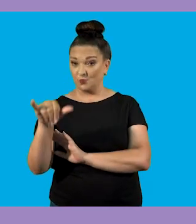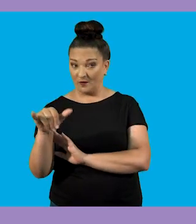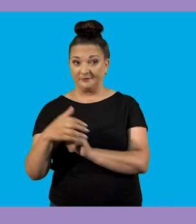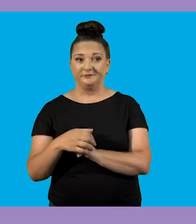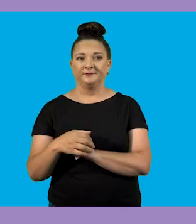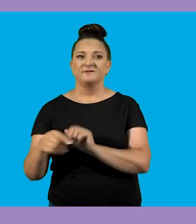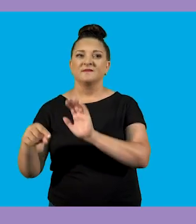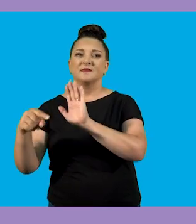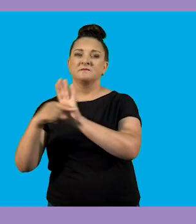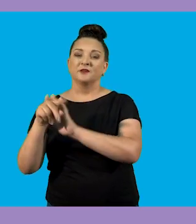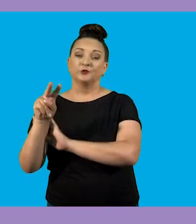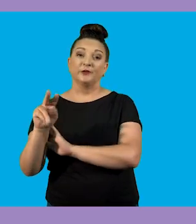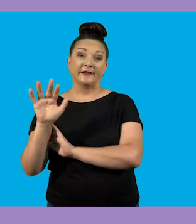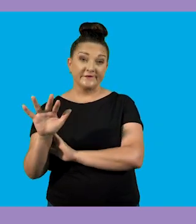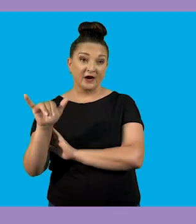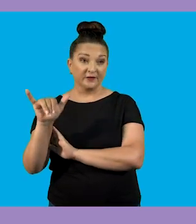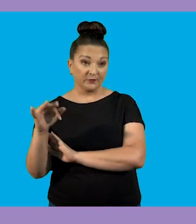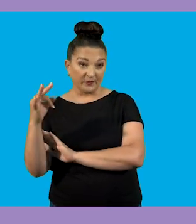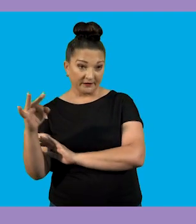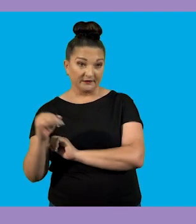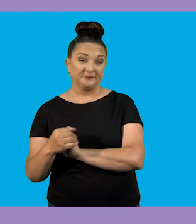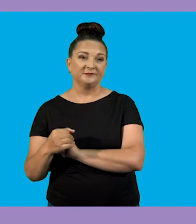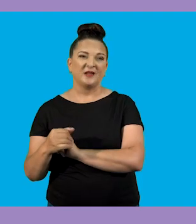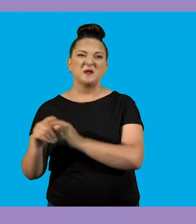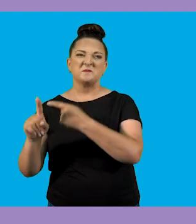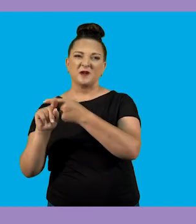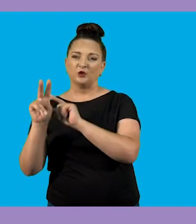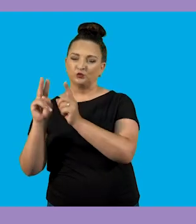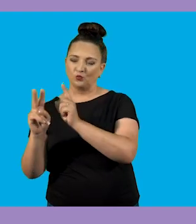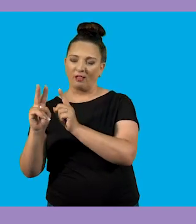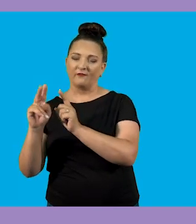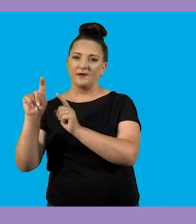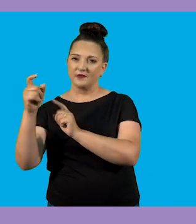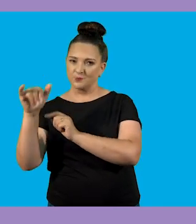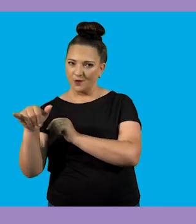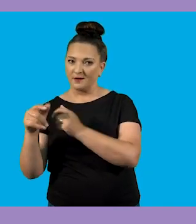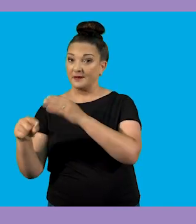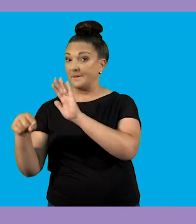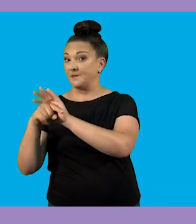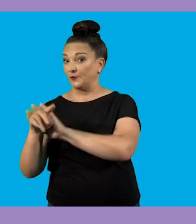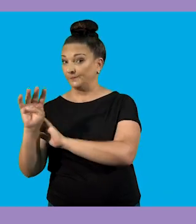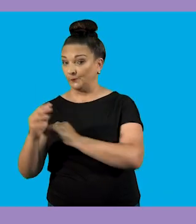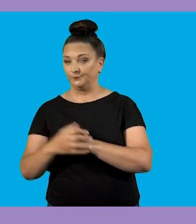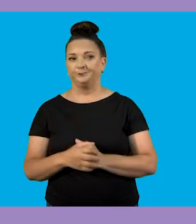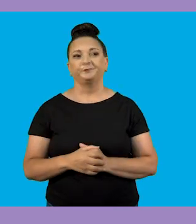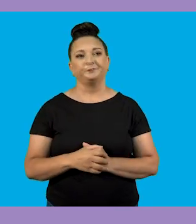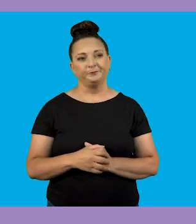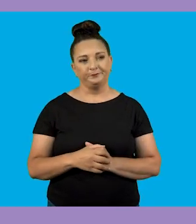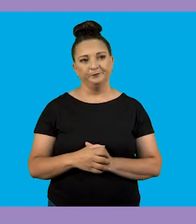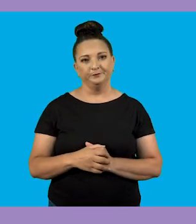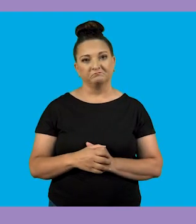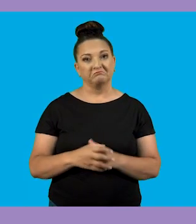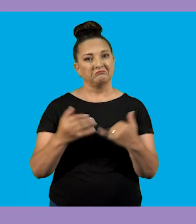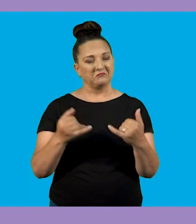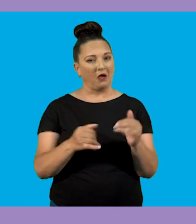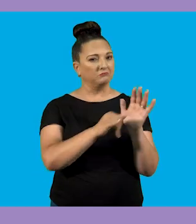minus 3xy minus 25y cubed plus 12xy minus 4. Again, here